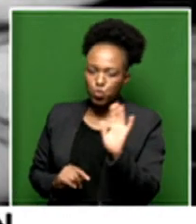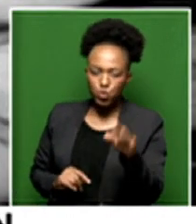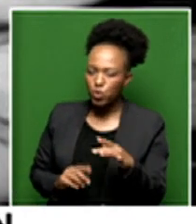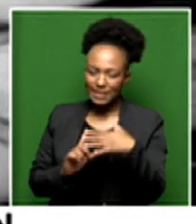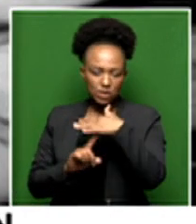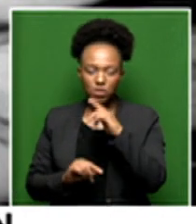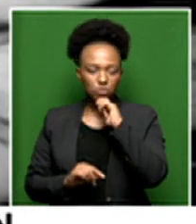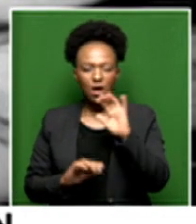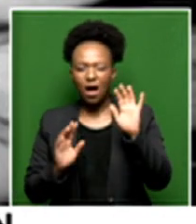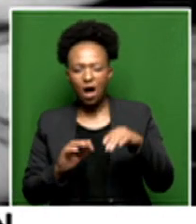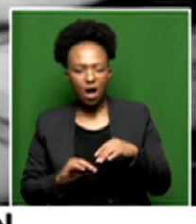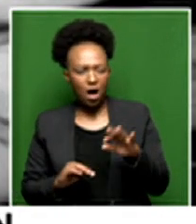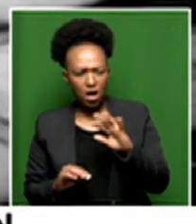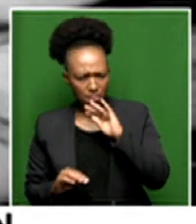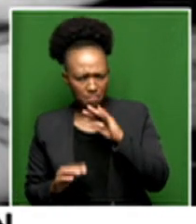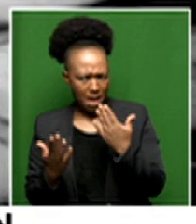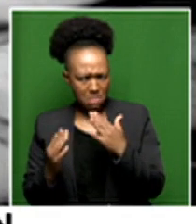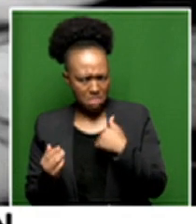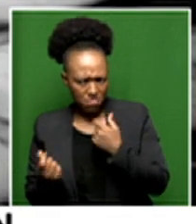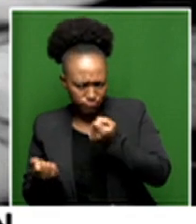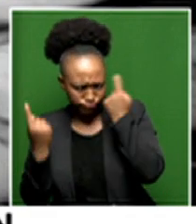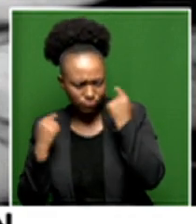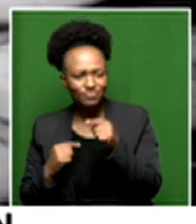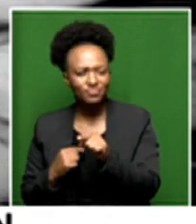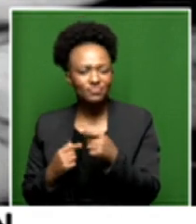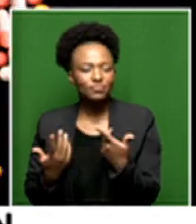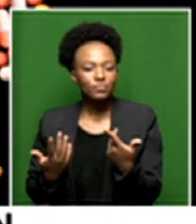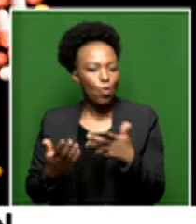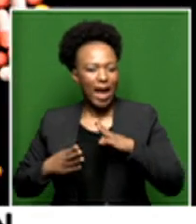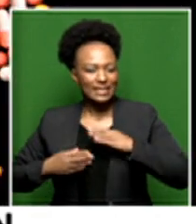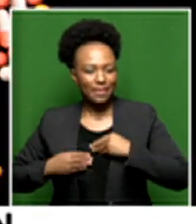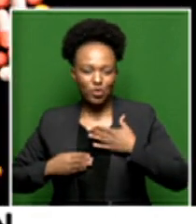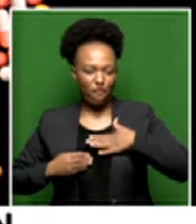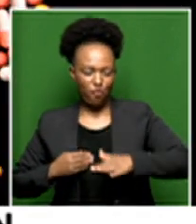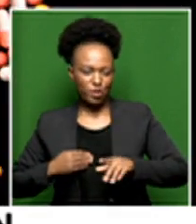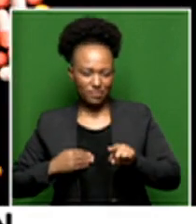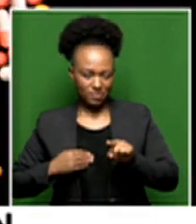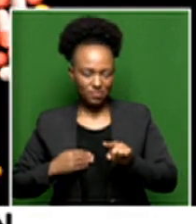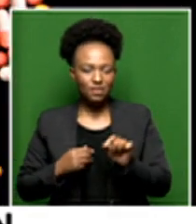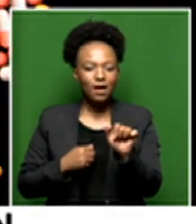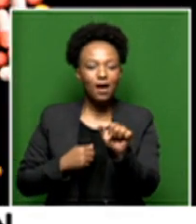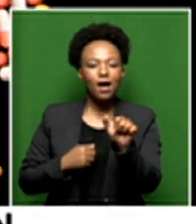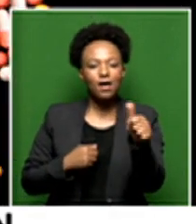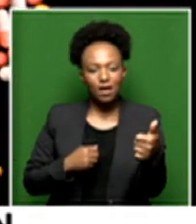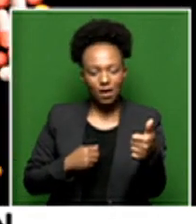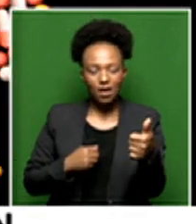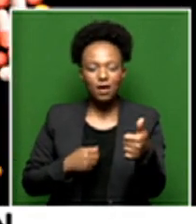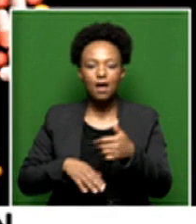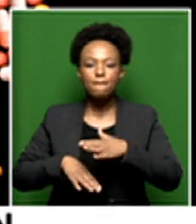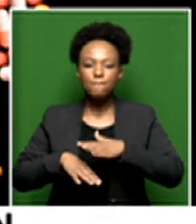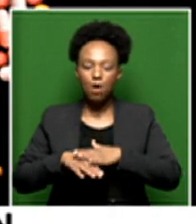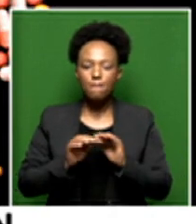the situation, people have misunderstood. Then we often need to push out into kind of a more